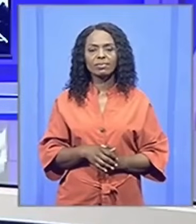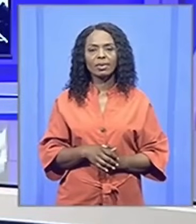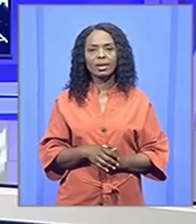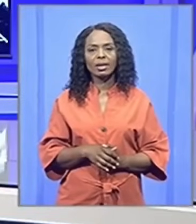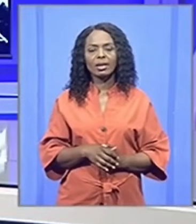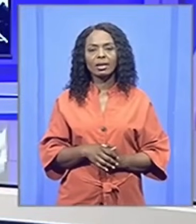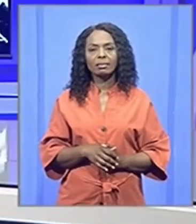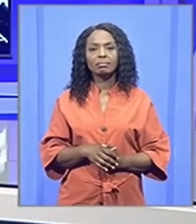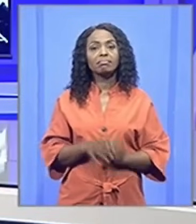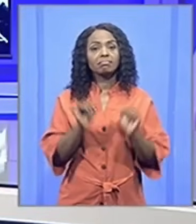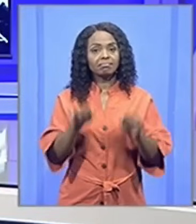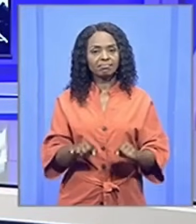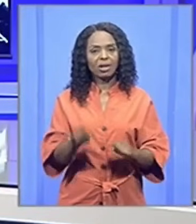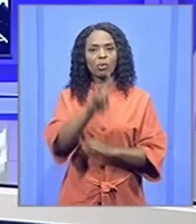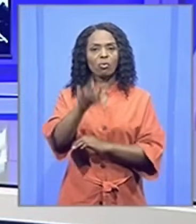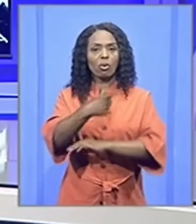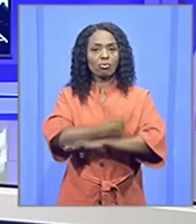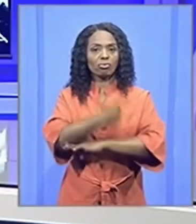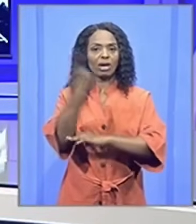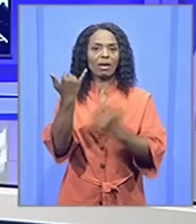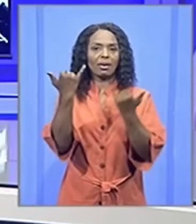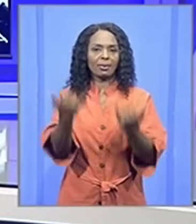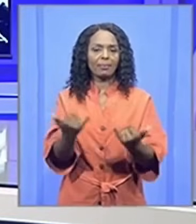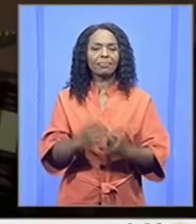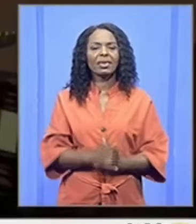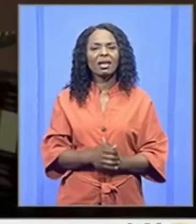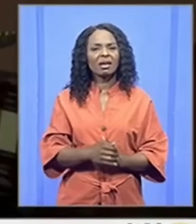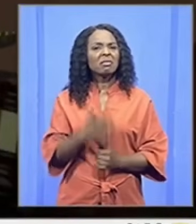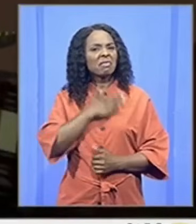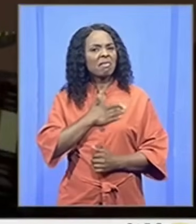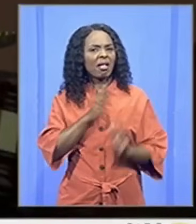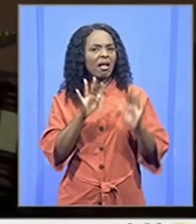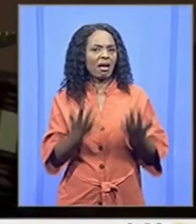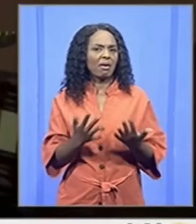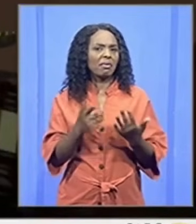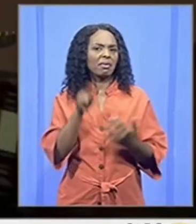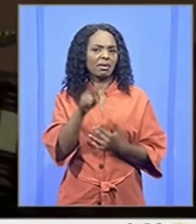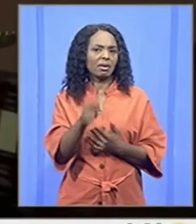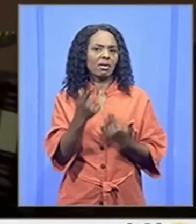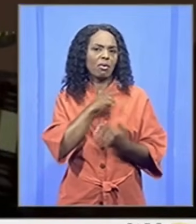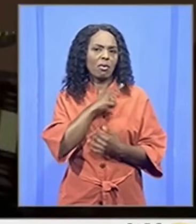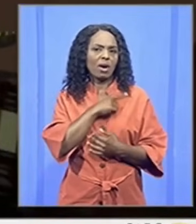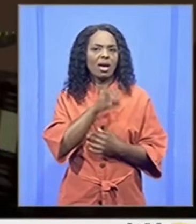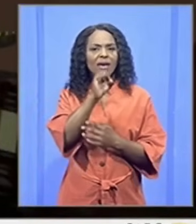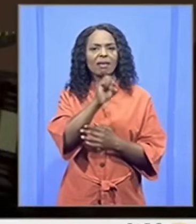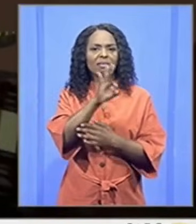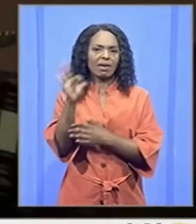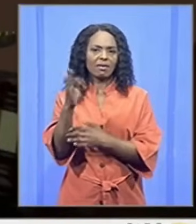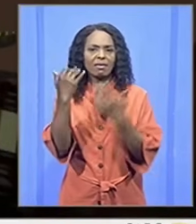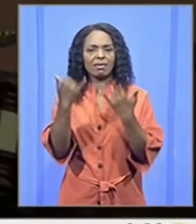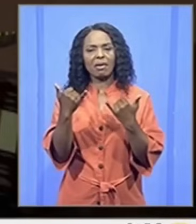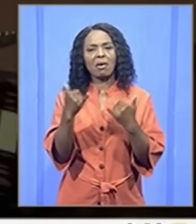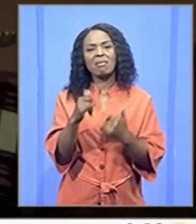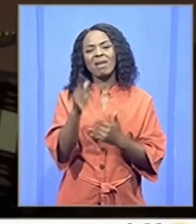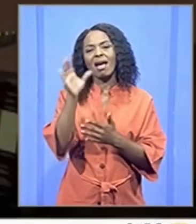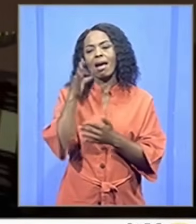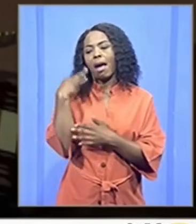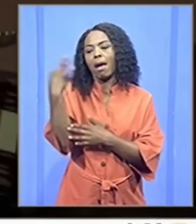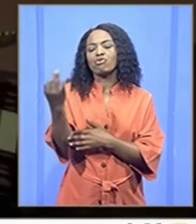Bjalo ka mehla re le botšišitše potšišo gore na maikutlo a gago ke afe morago ga go folotša ga kgopelo ya moetapele